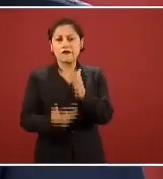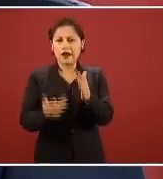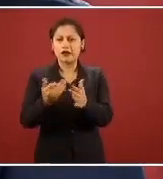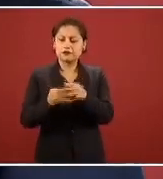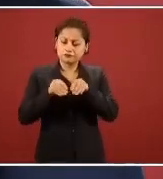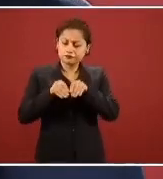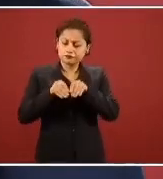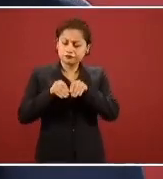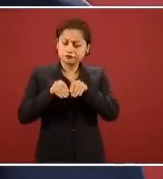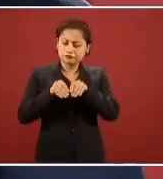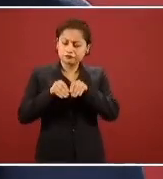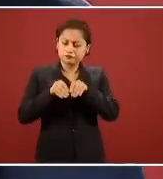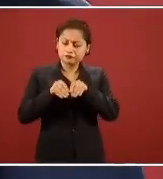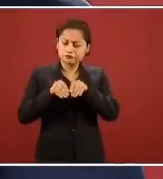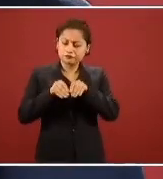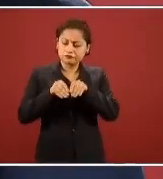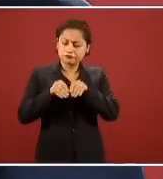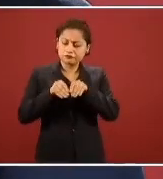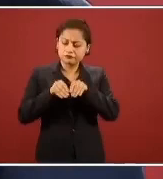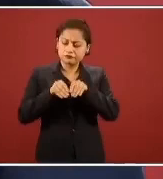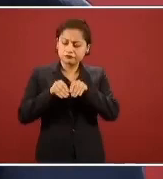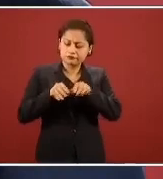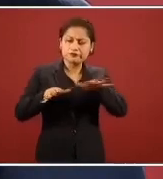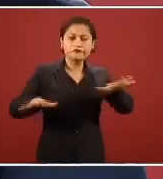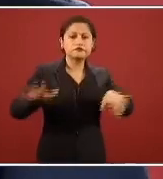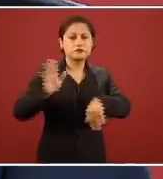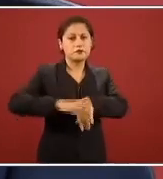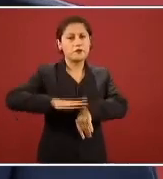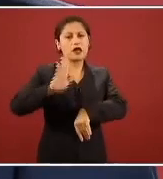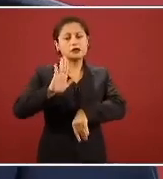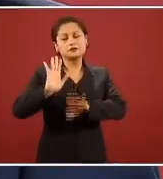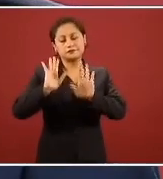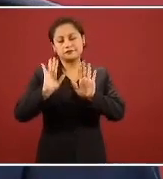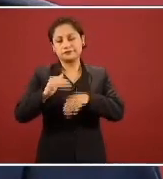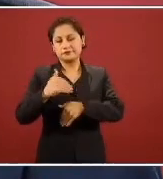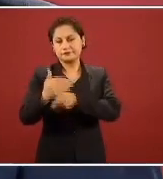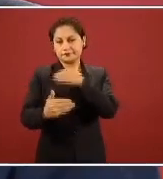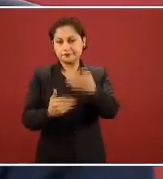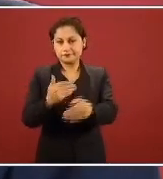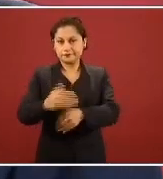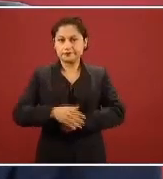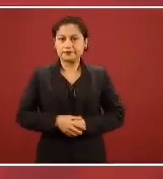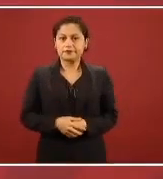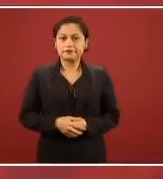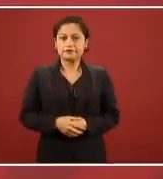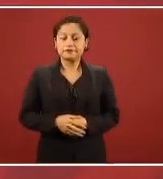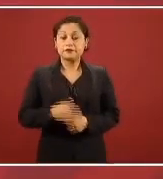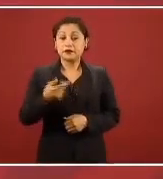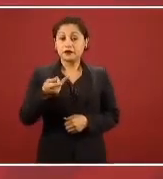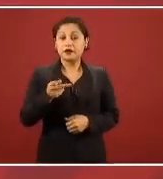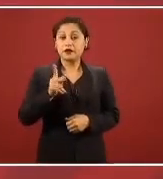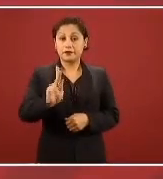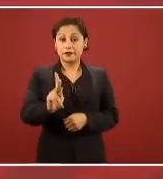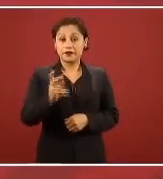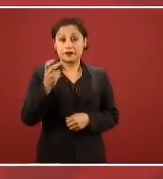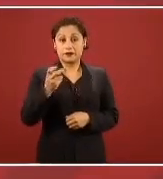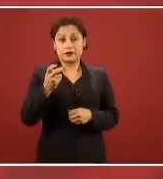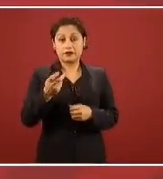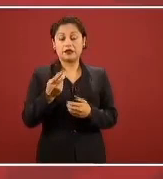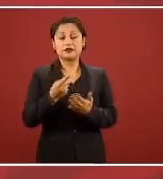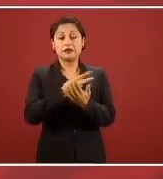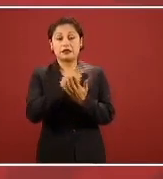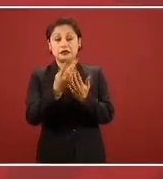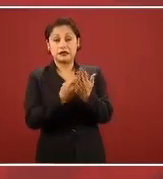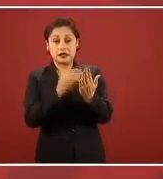También, but what is also important es que este plan de fortalecimiento de la Guardia Nacional